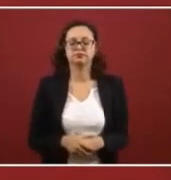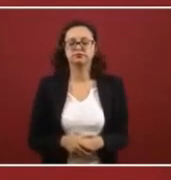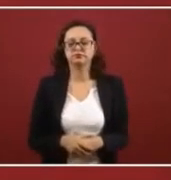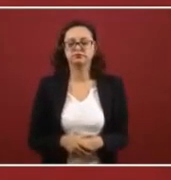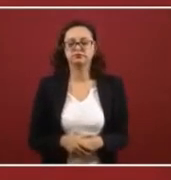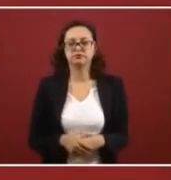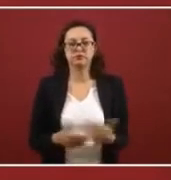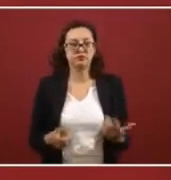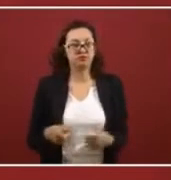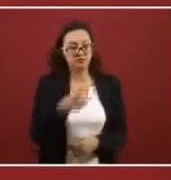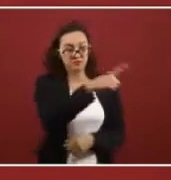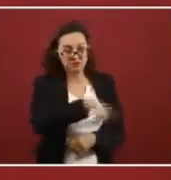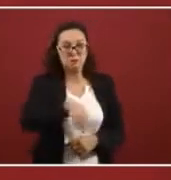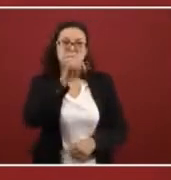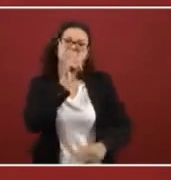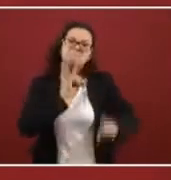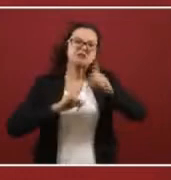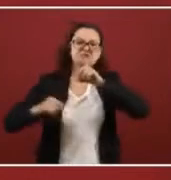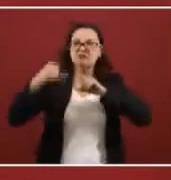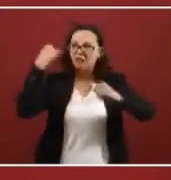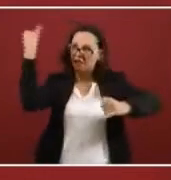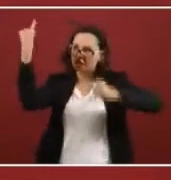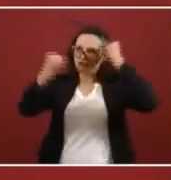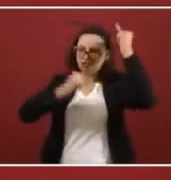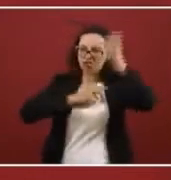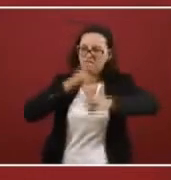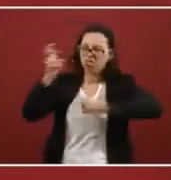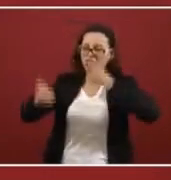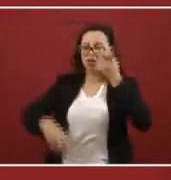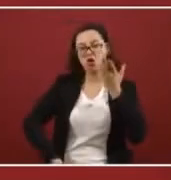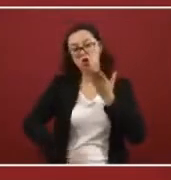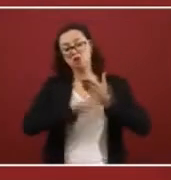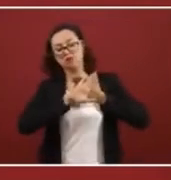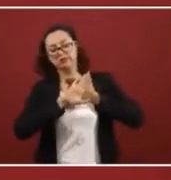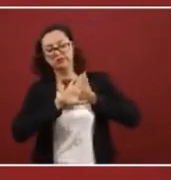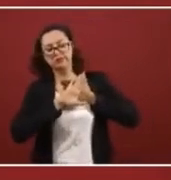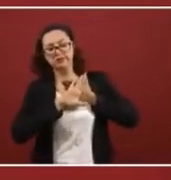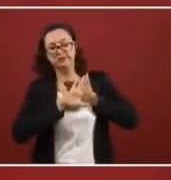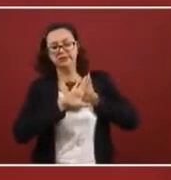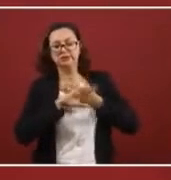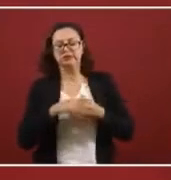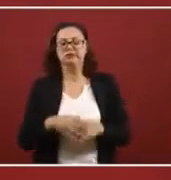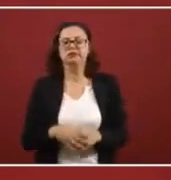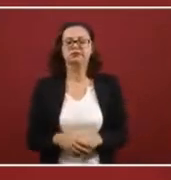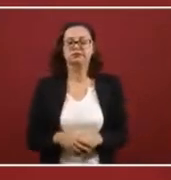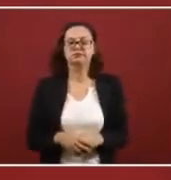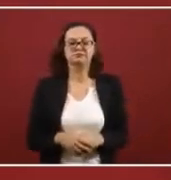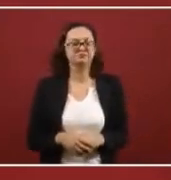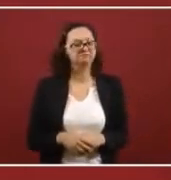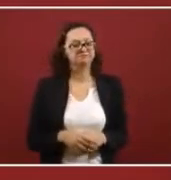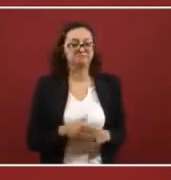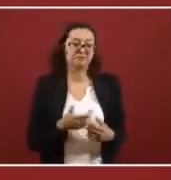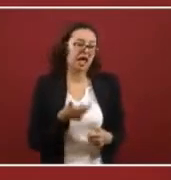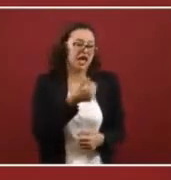este infundio, due to this unfounded una calumnia thing,